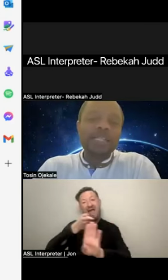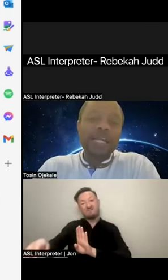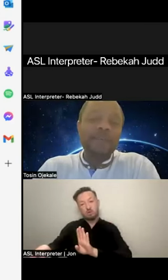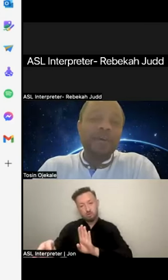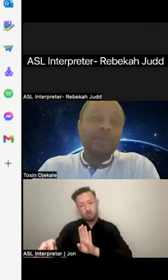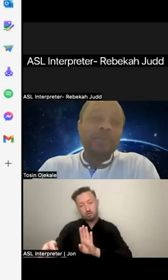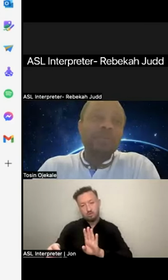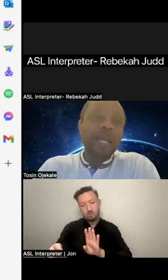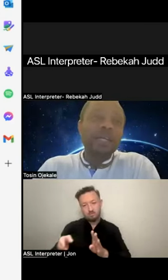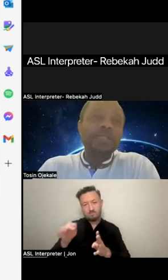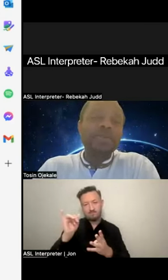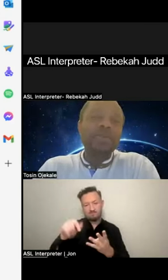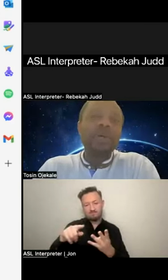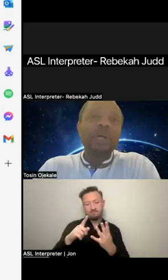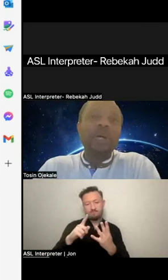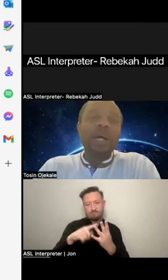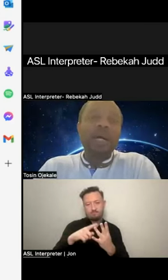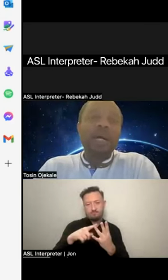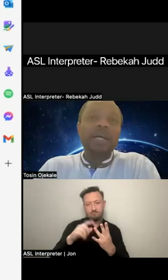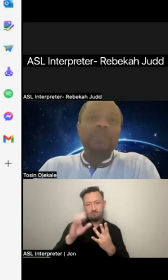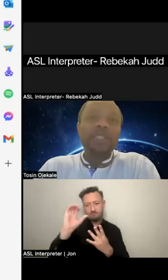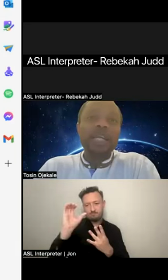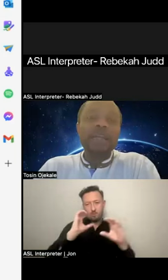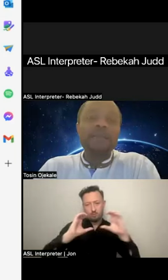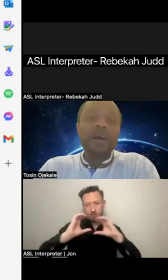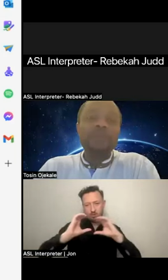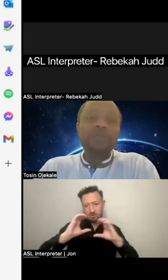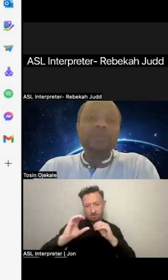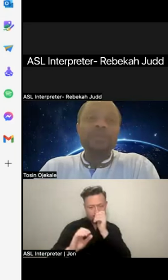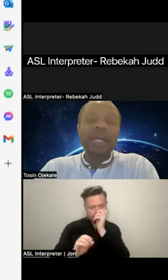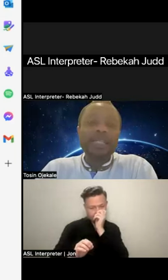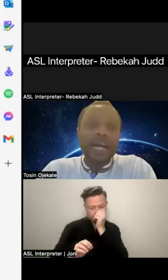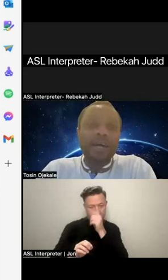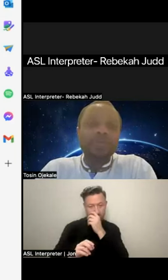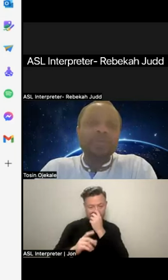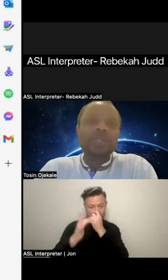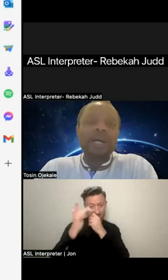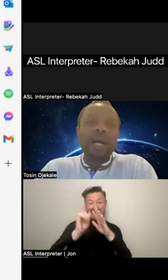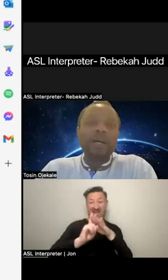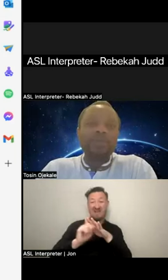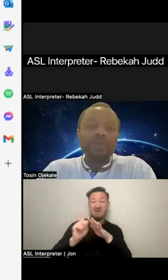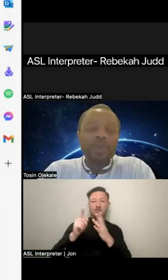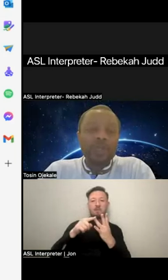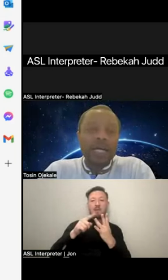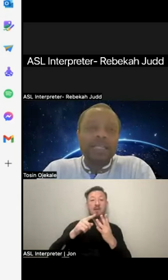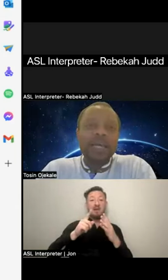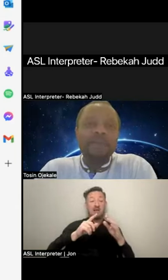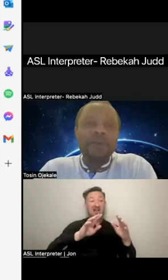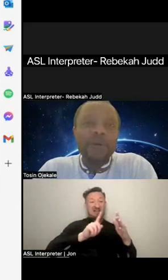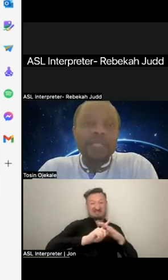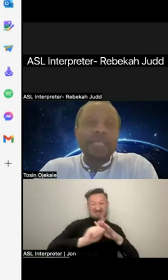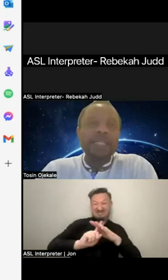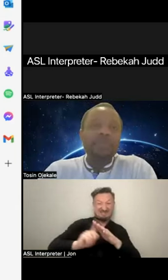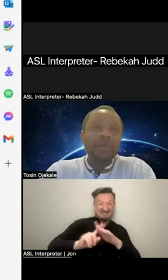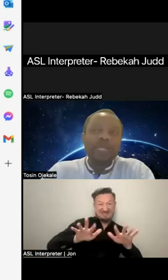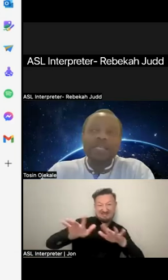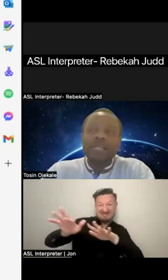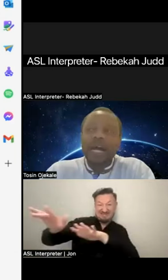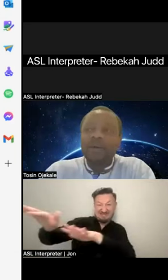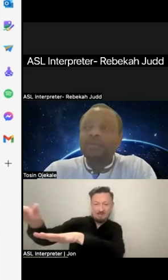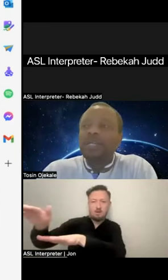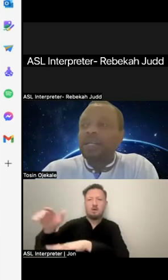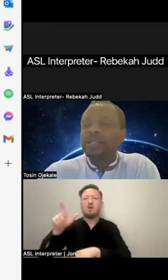why it's an evacuation plan. So especially if you have to do head count, how do you know that everybody in the building